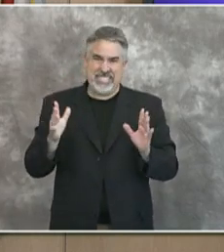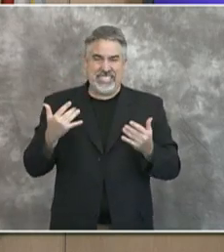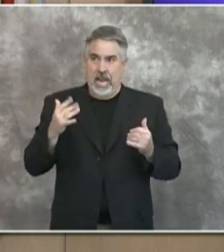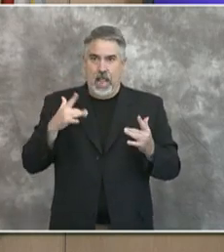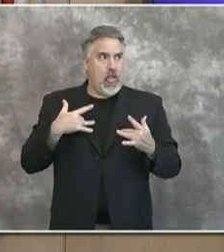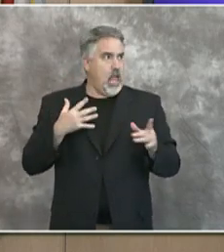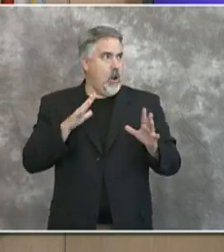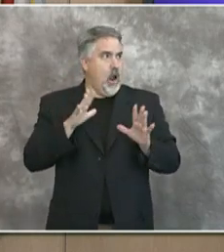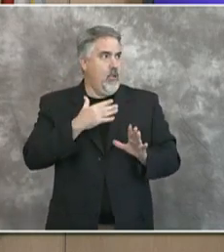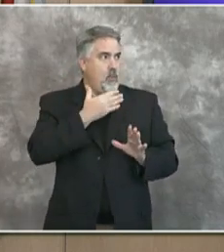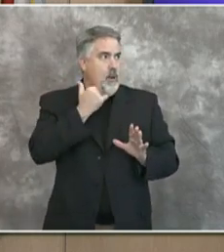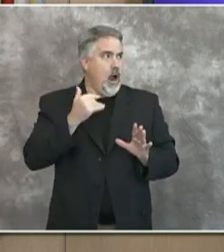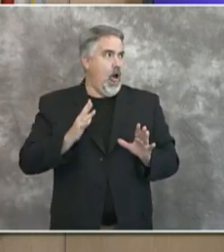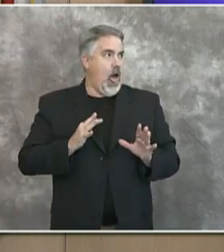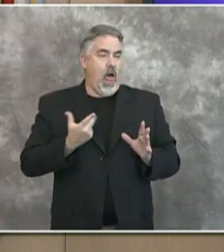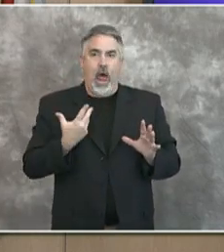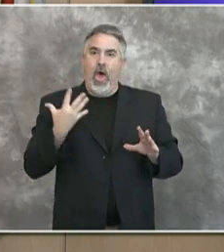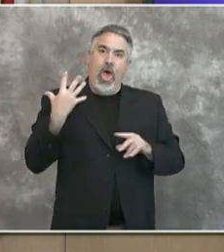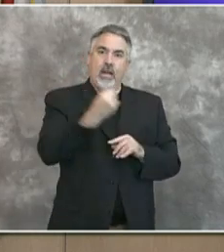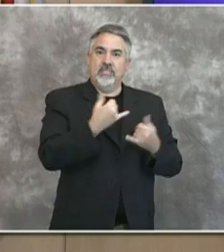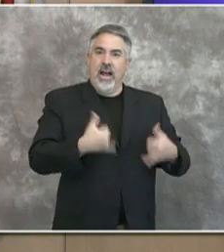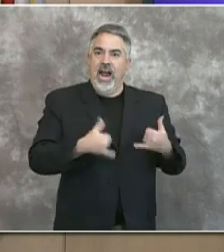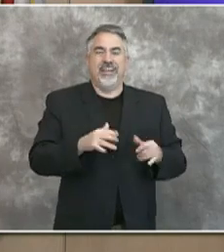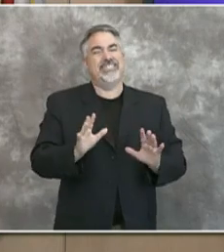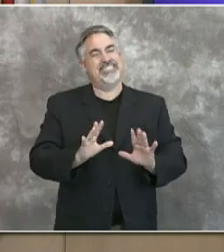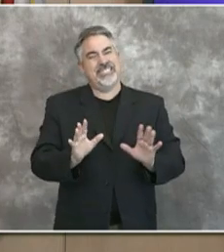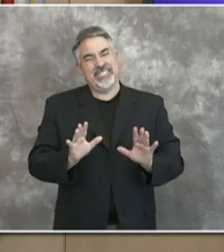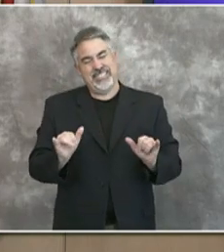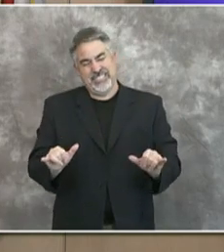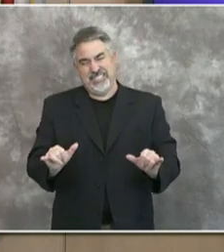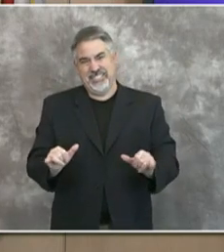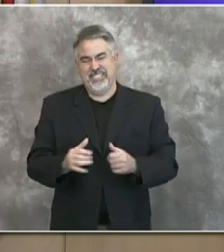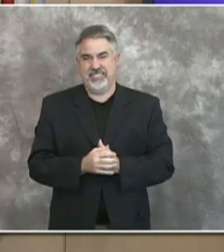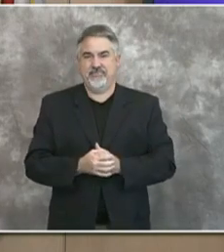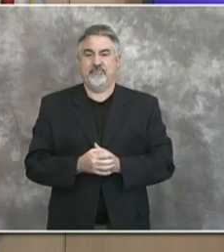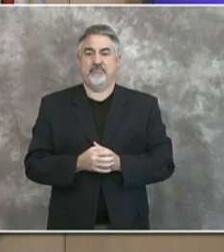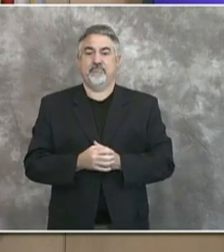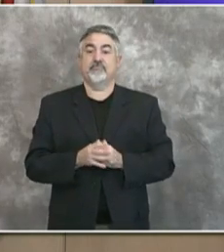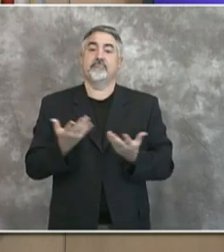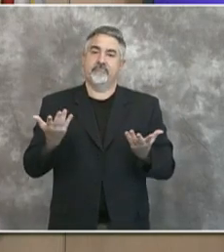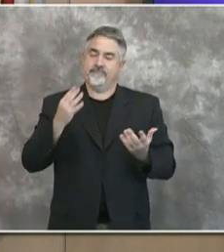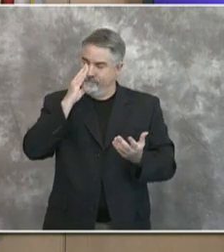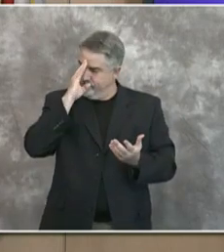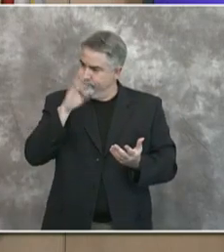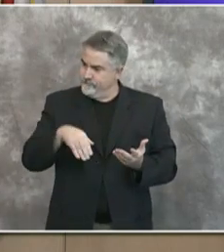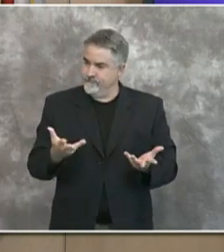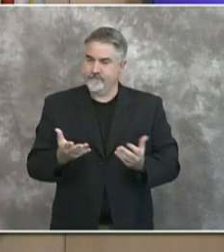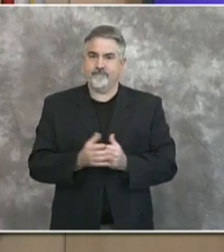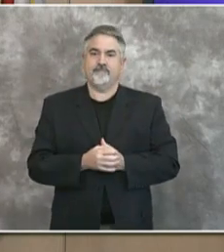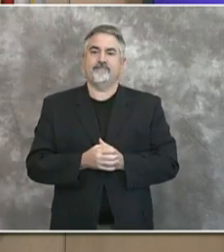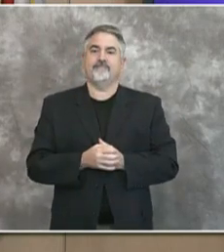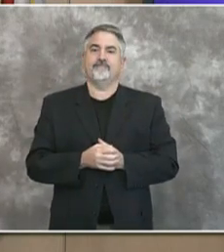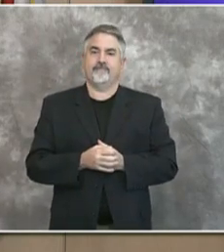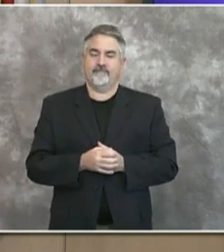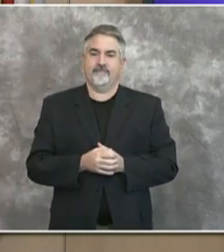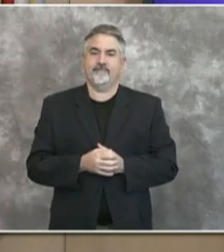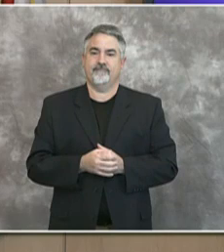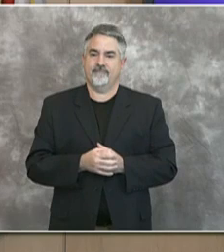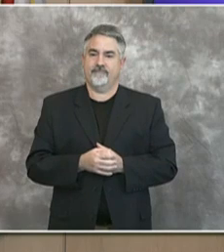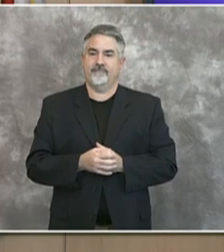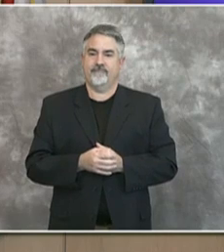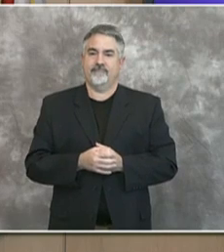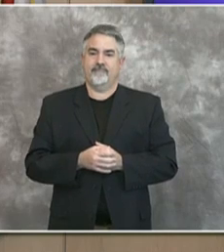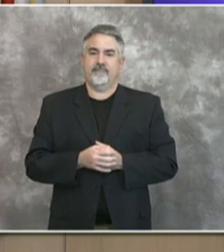civic life as we once knew it. We hear you, and we said these last